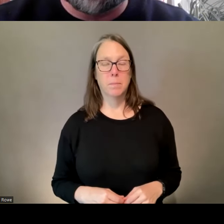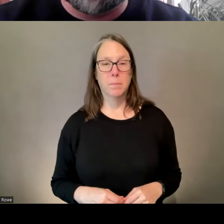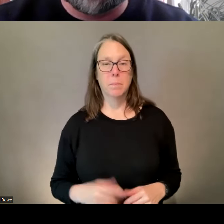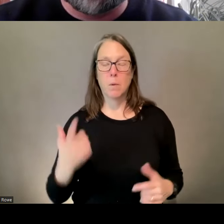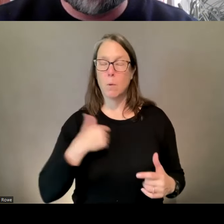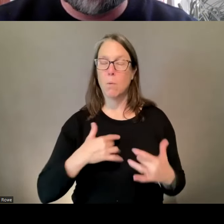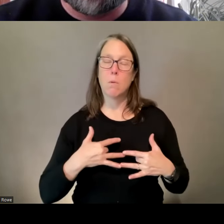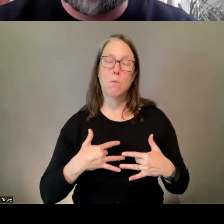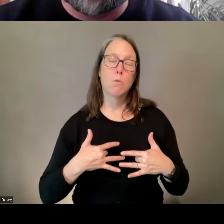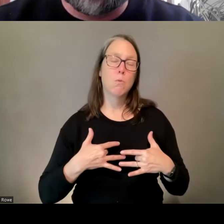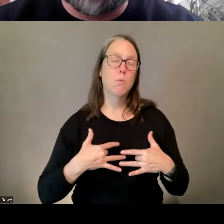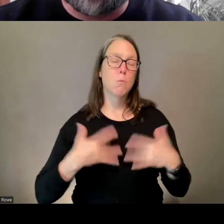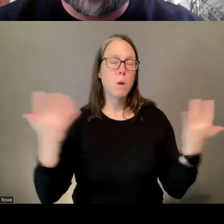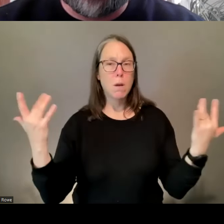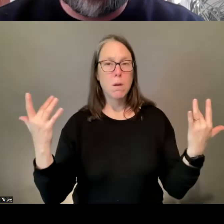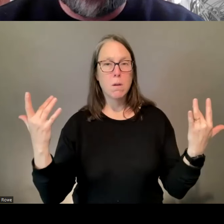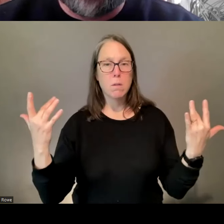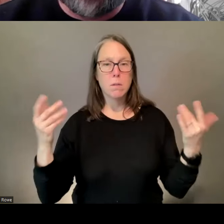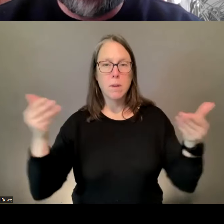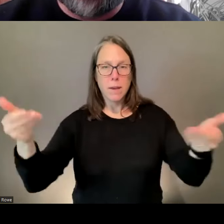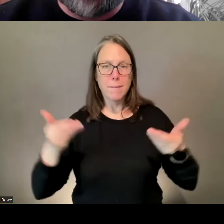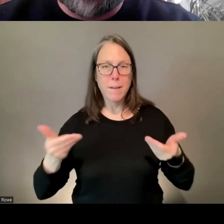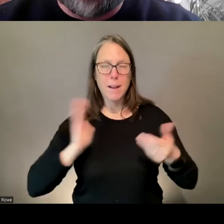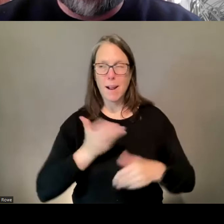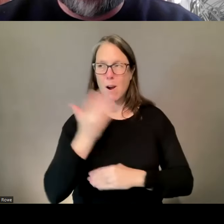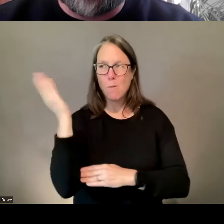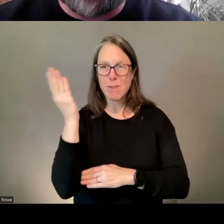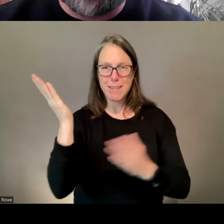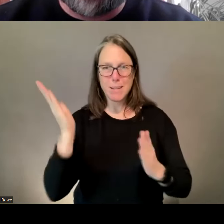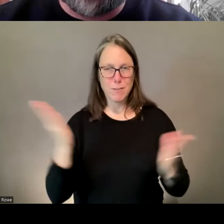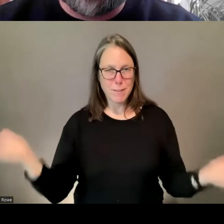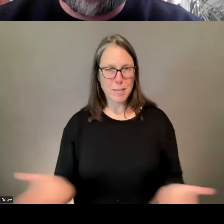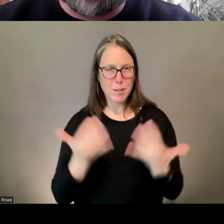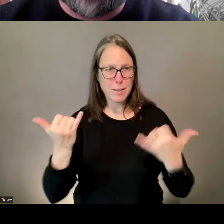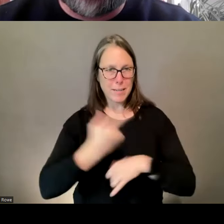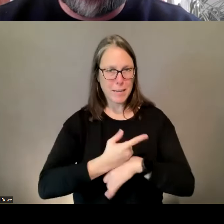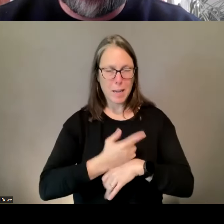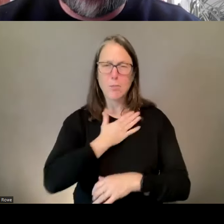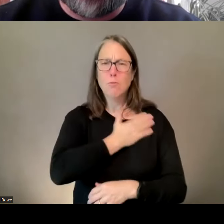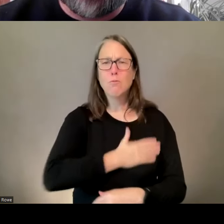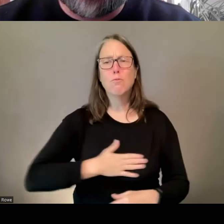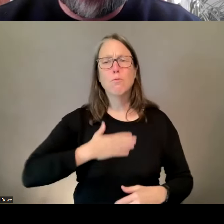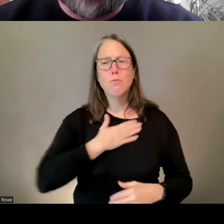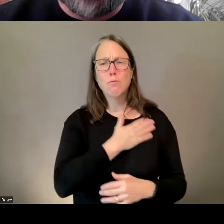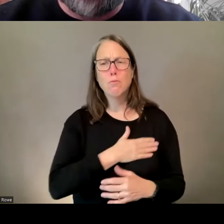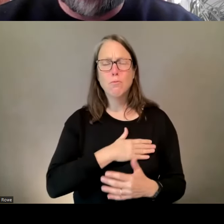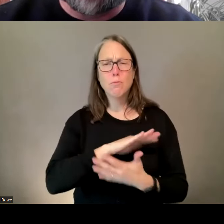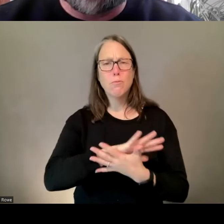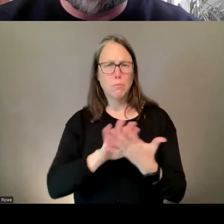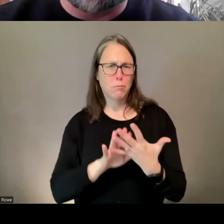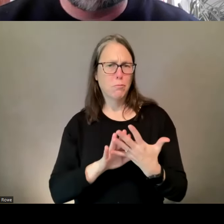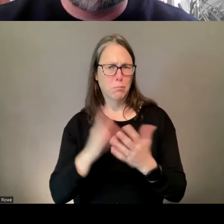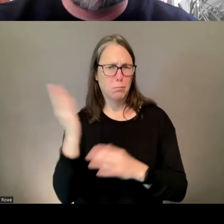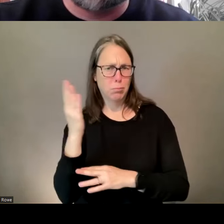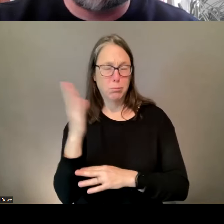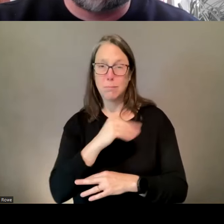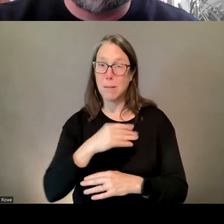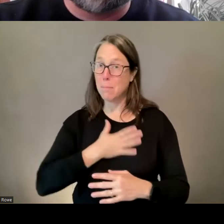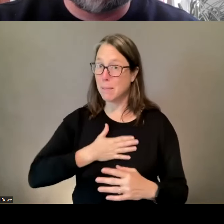to have our presenters today. Please enjoy and let us give us feedback on what